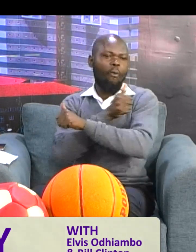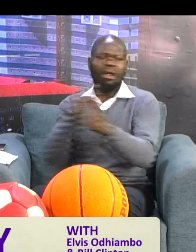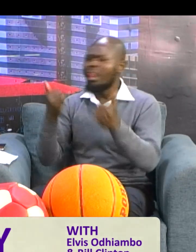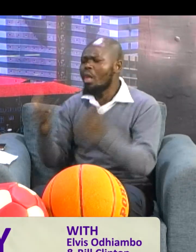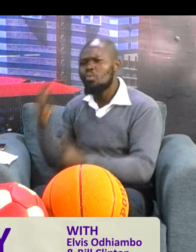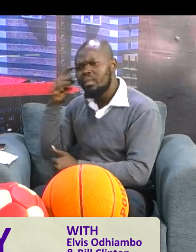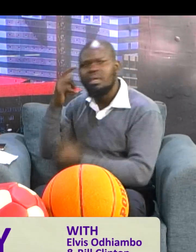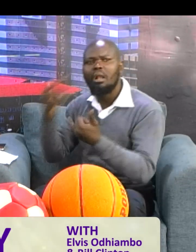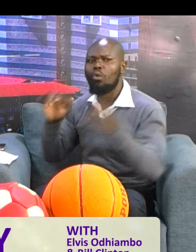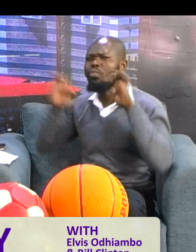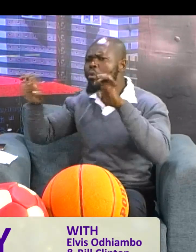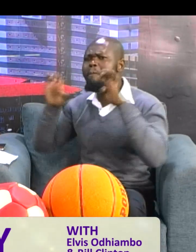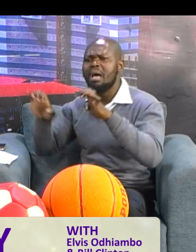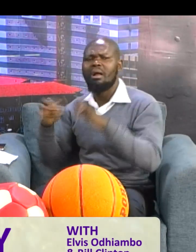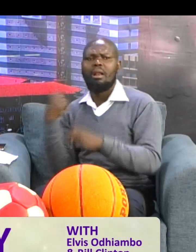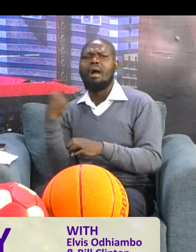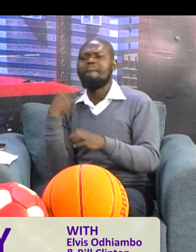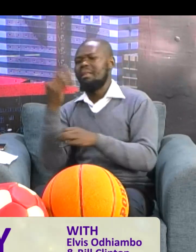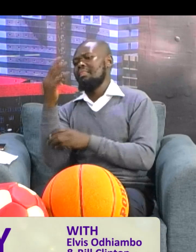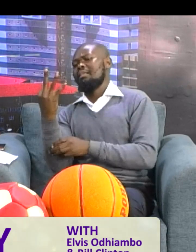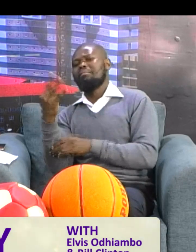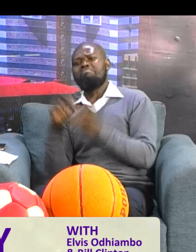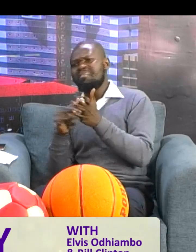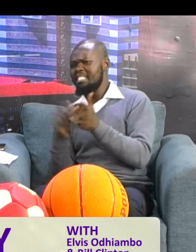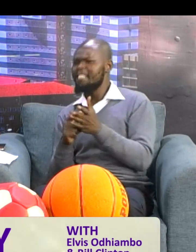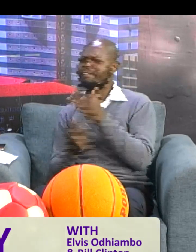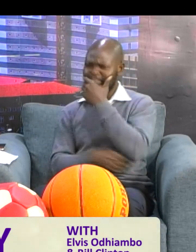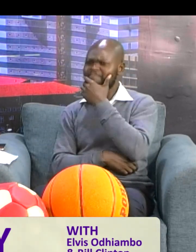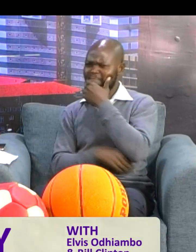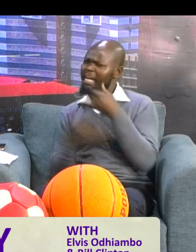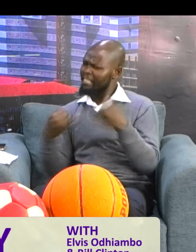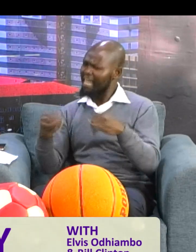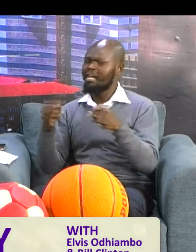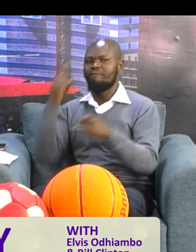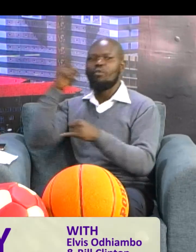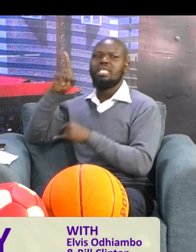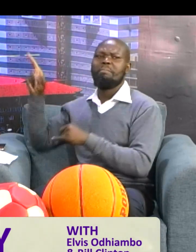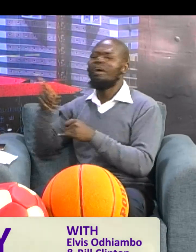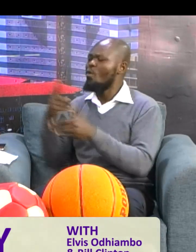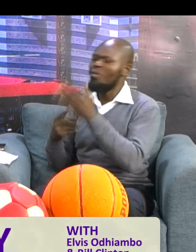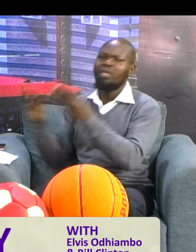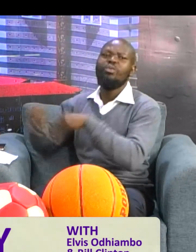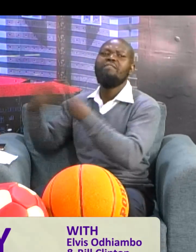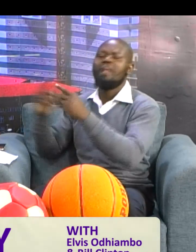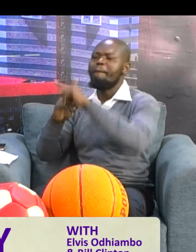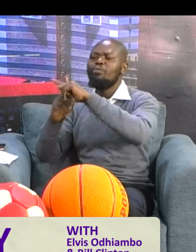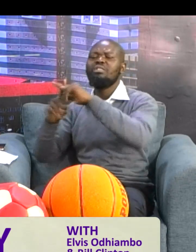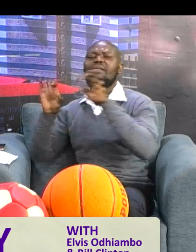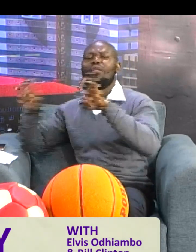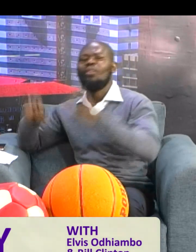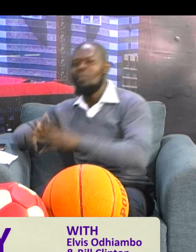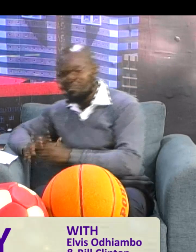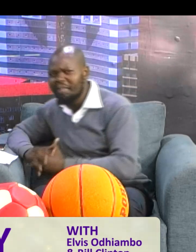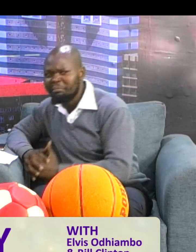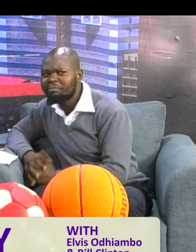And we are very grateful for the representation that they've given us. Because in the last race with Eliud, Ethiopia